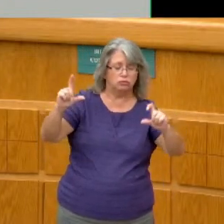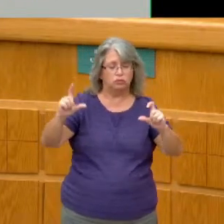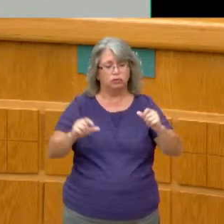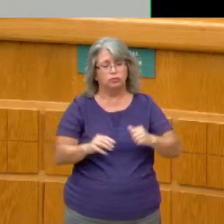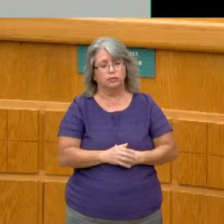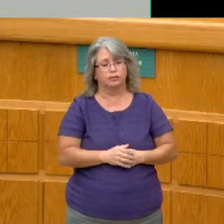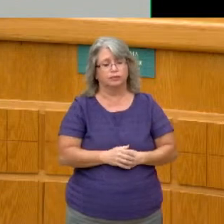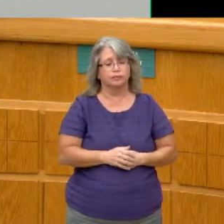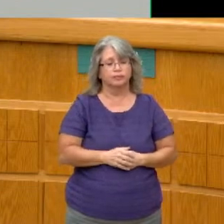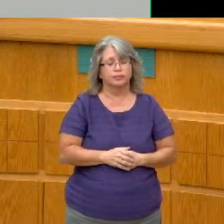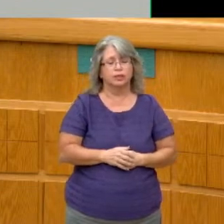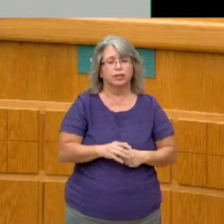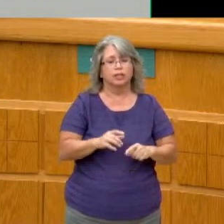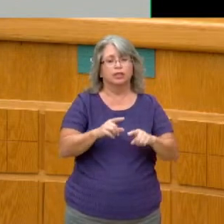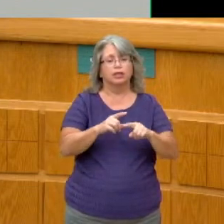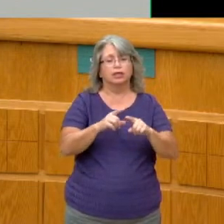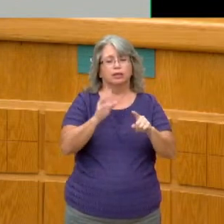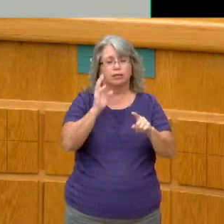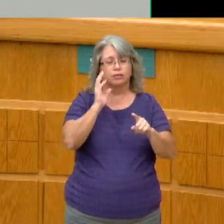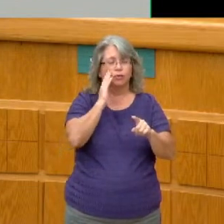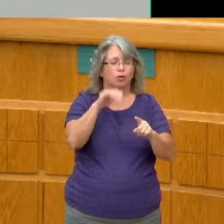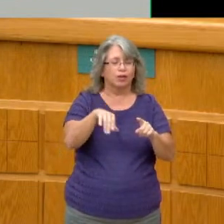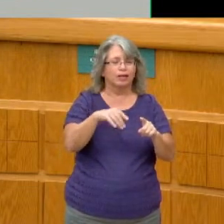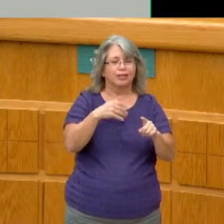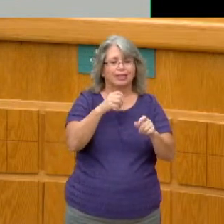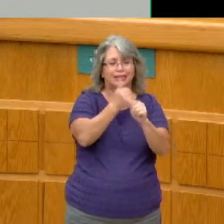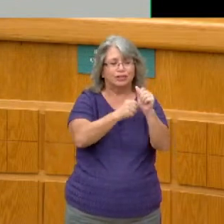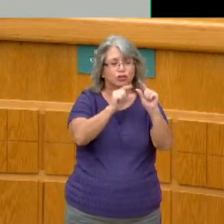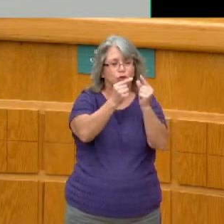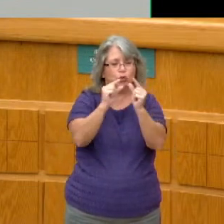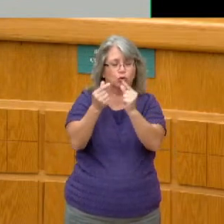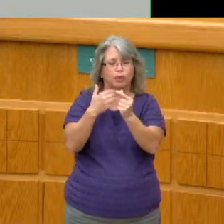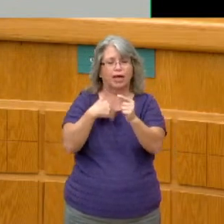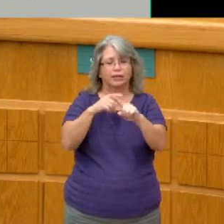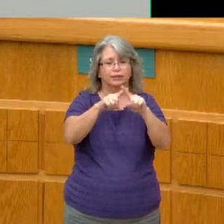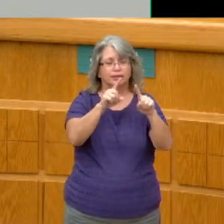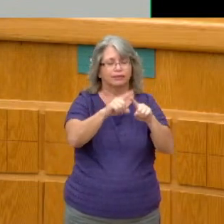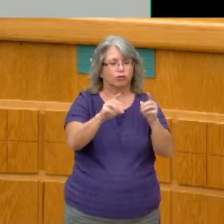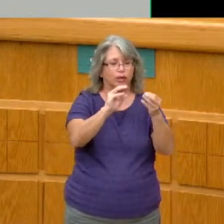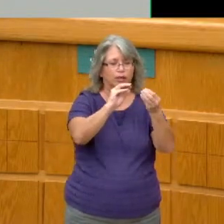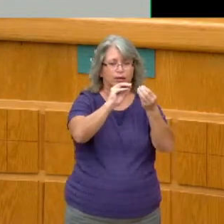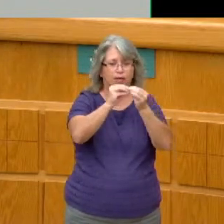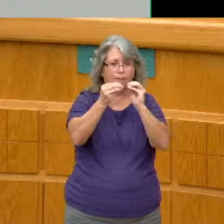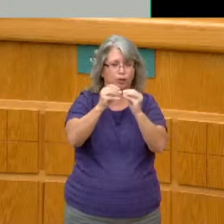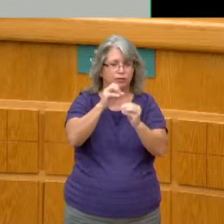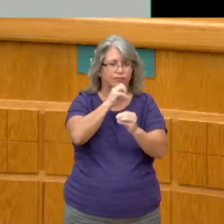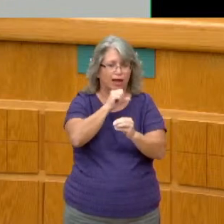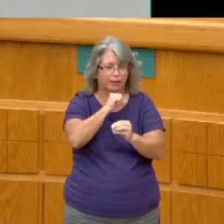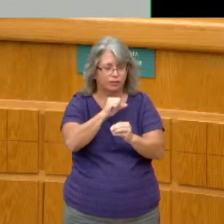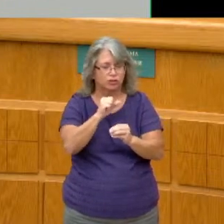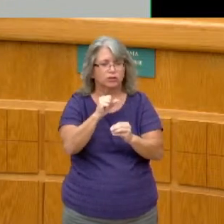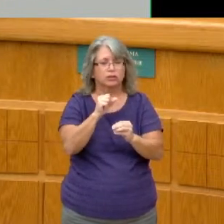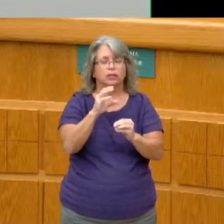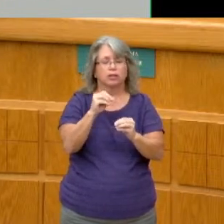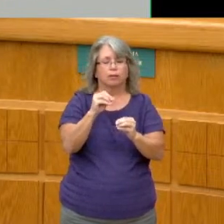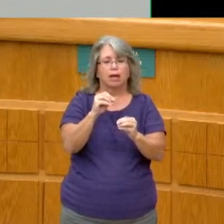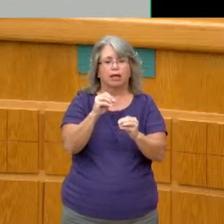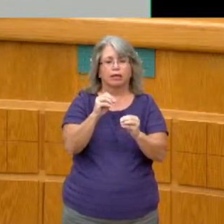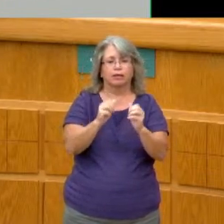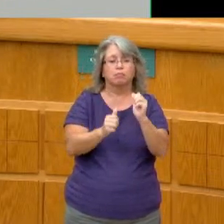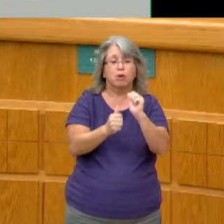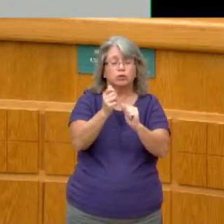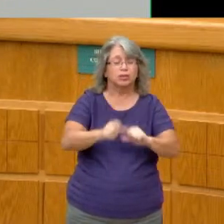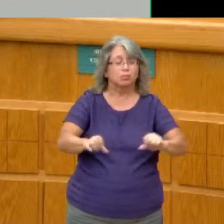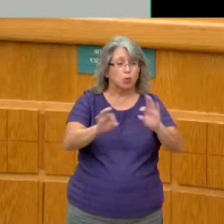different numbers of years in each of these groups, so really the trend is what matters the most, and that all these age groups are trending downwards,